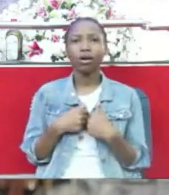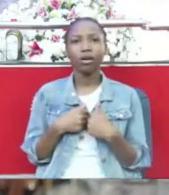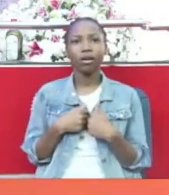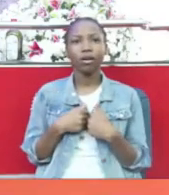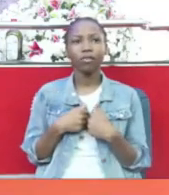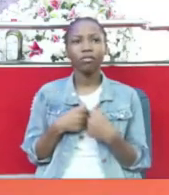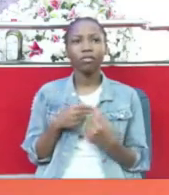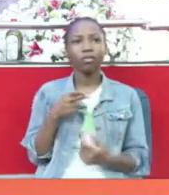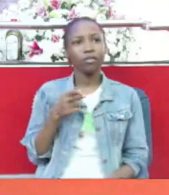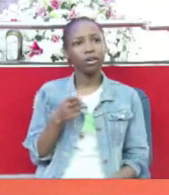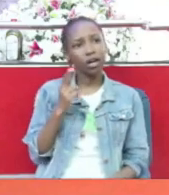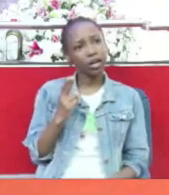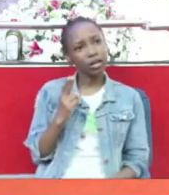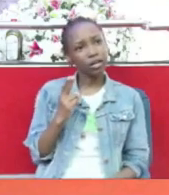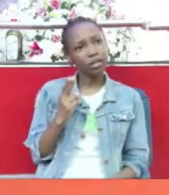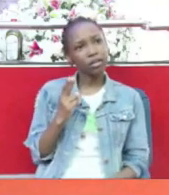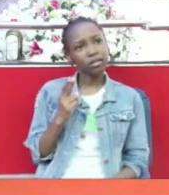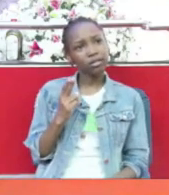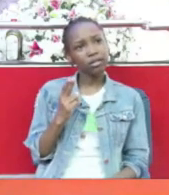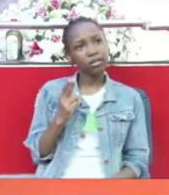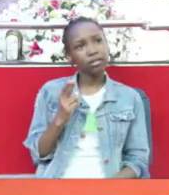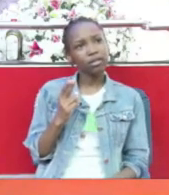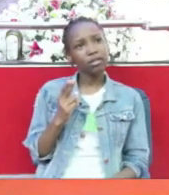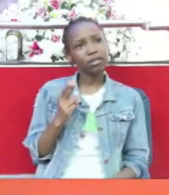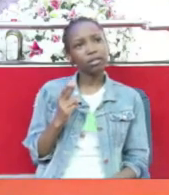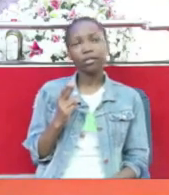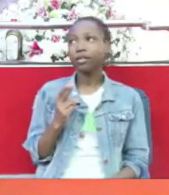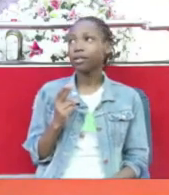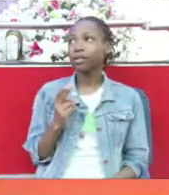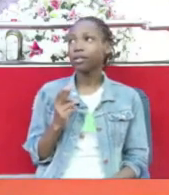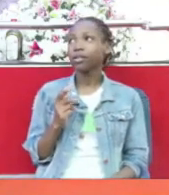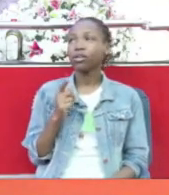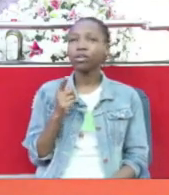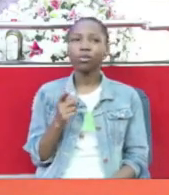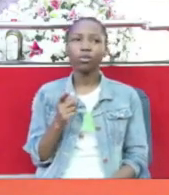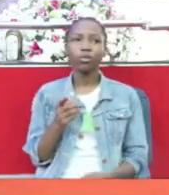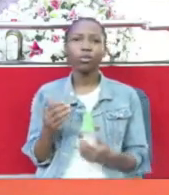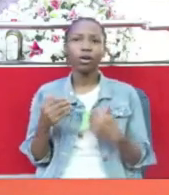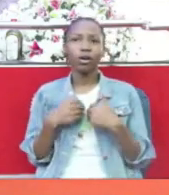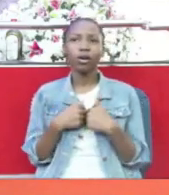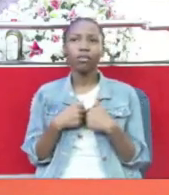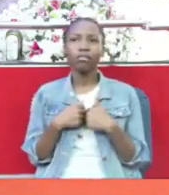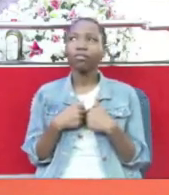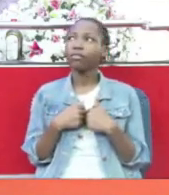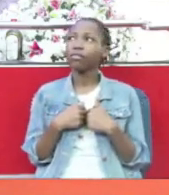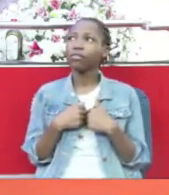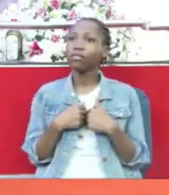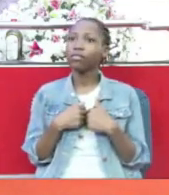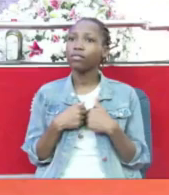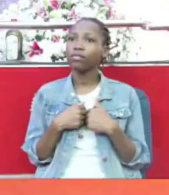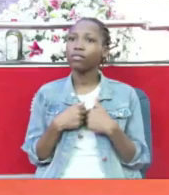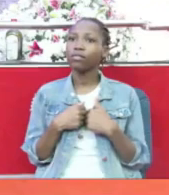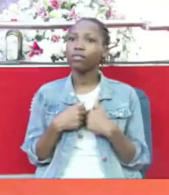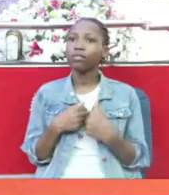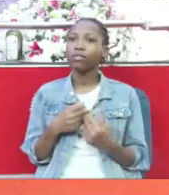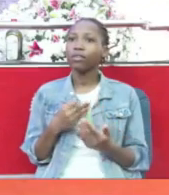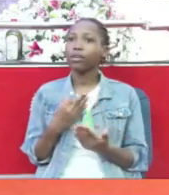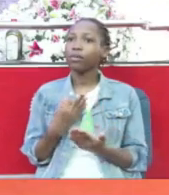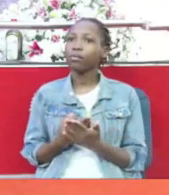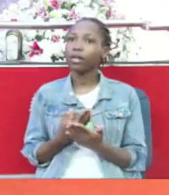Or like the American era, have we got finance and commitments to actually resource mission? Je, tuko na pesa